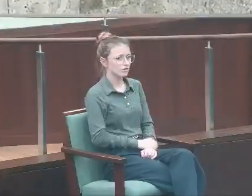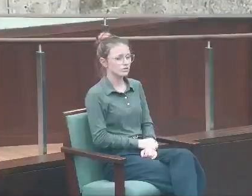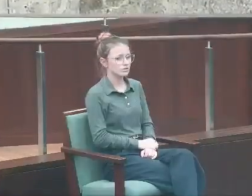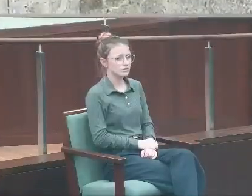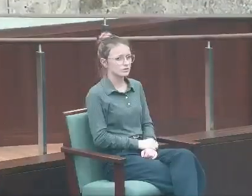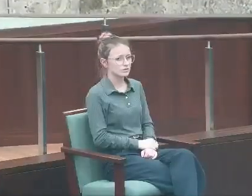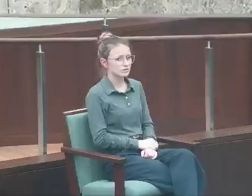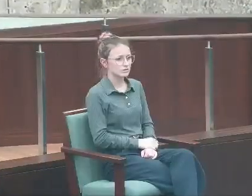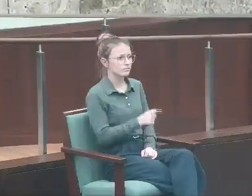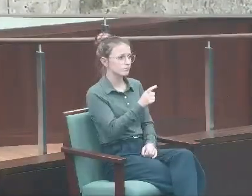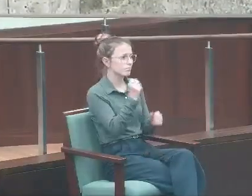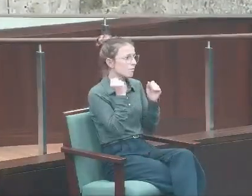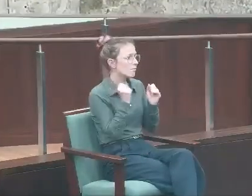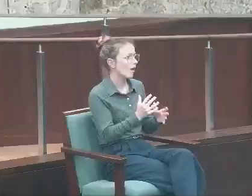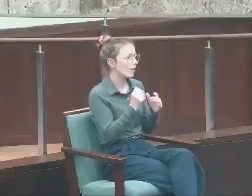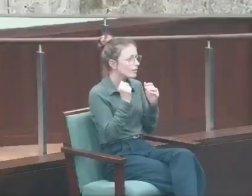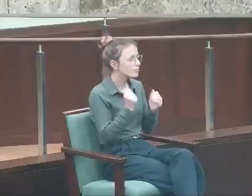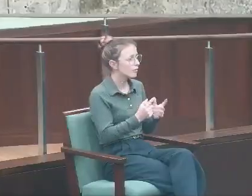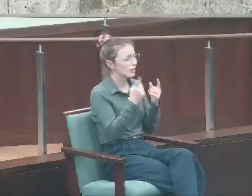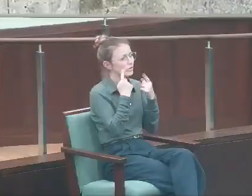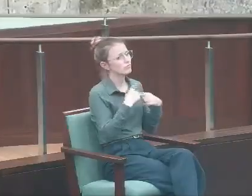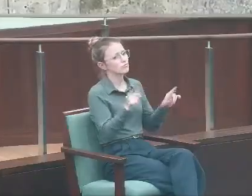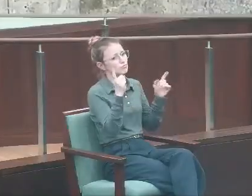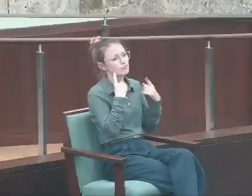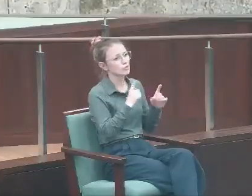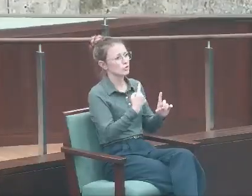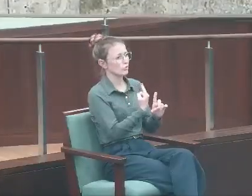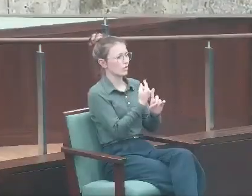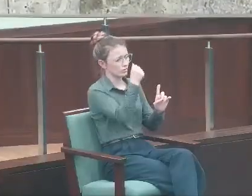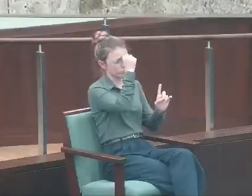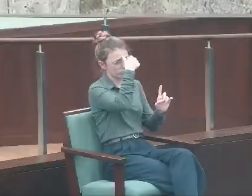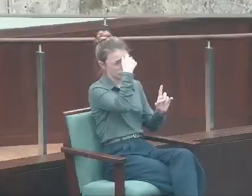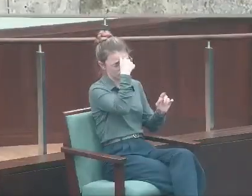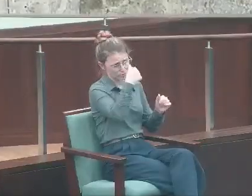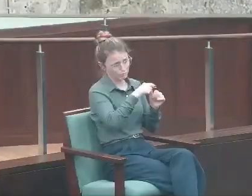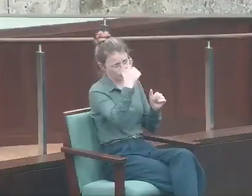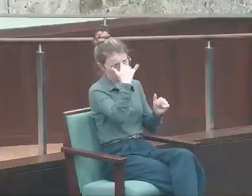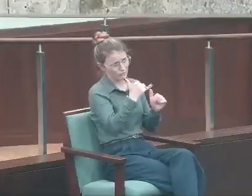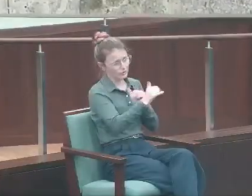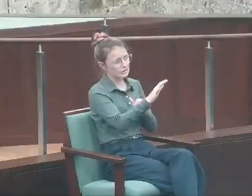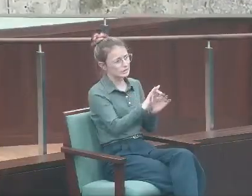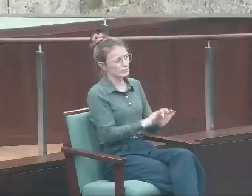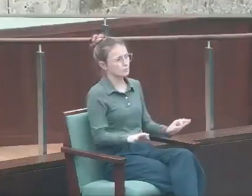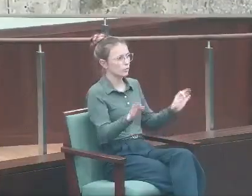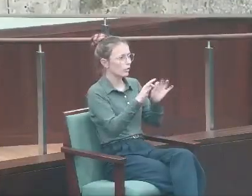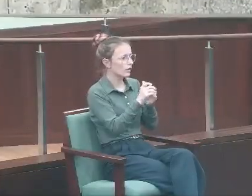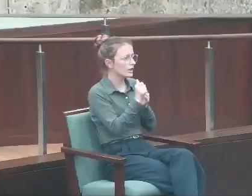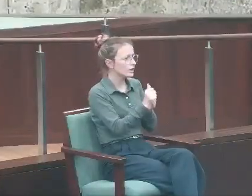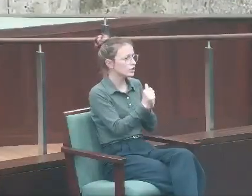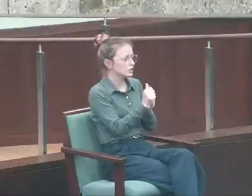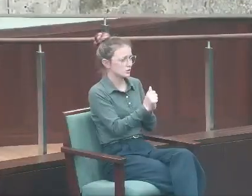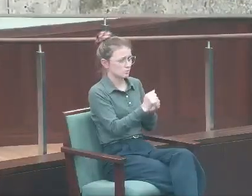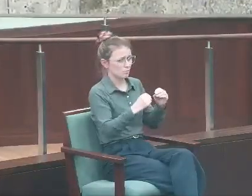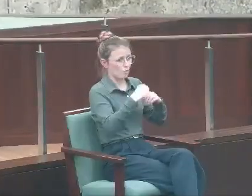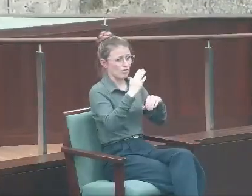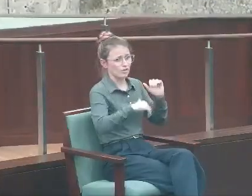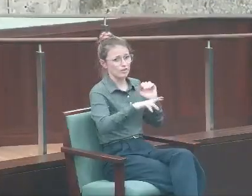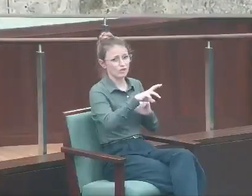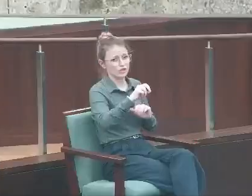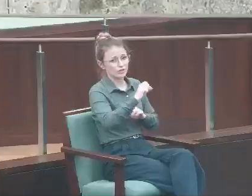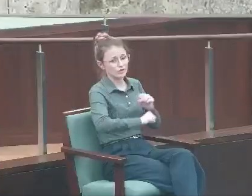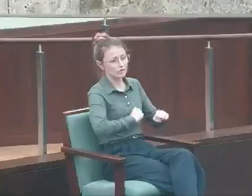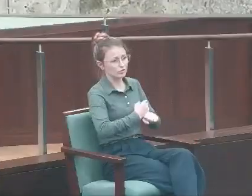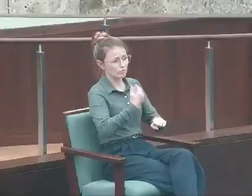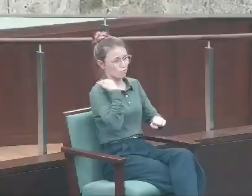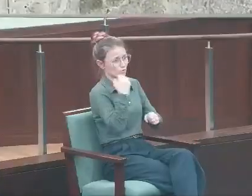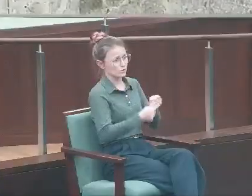many accomplishments, one that I will always remember was his important leadership more than 3 decades ago in